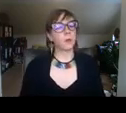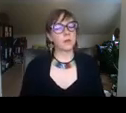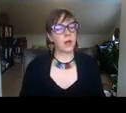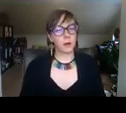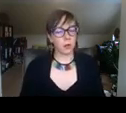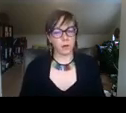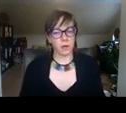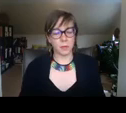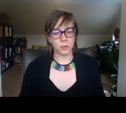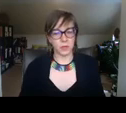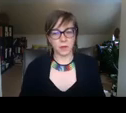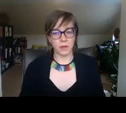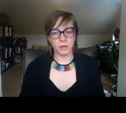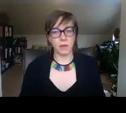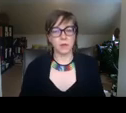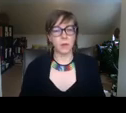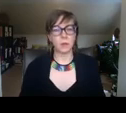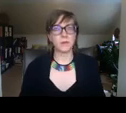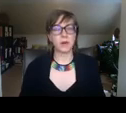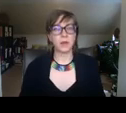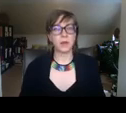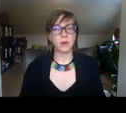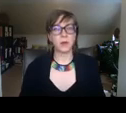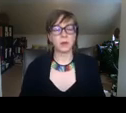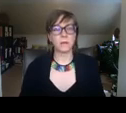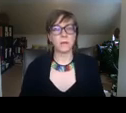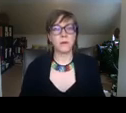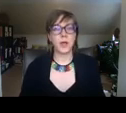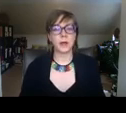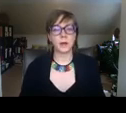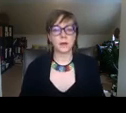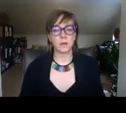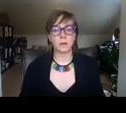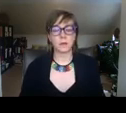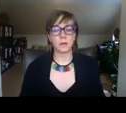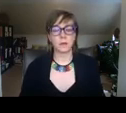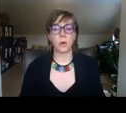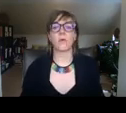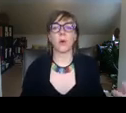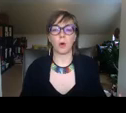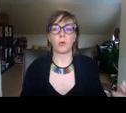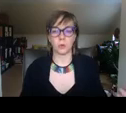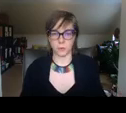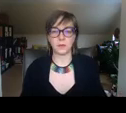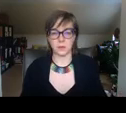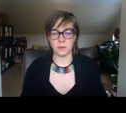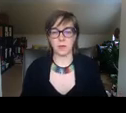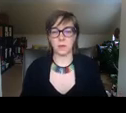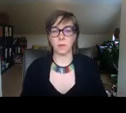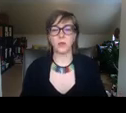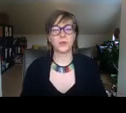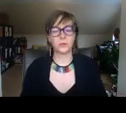But it was not a lot of people who said that. There was very little negative overall